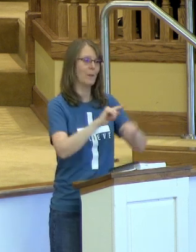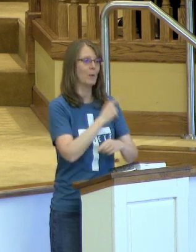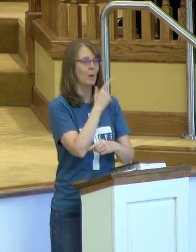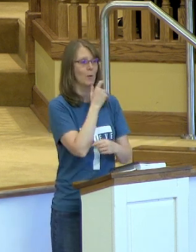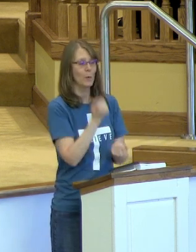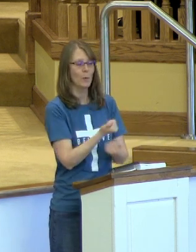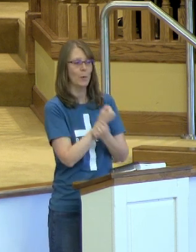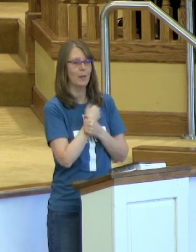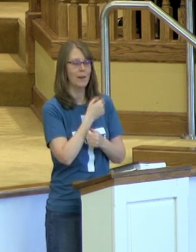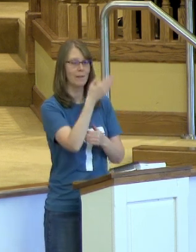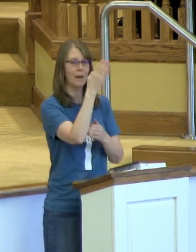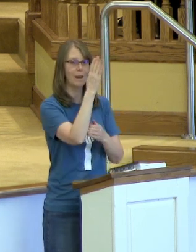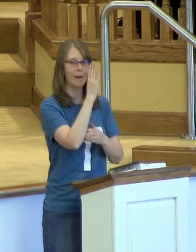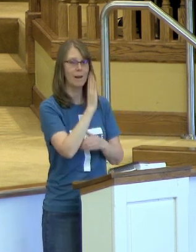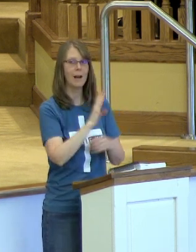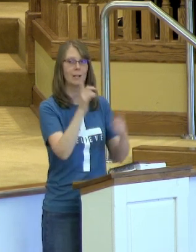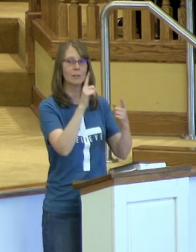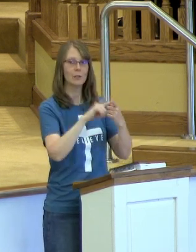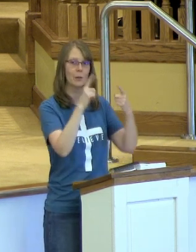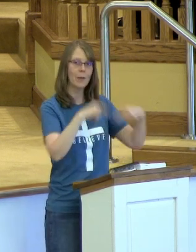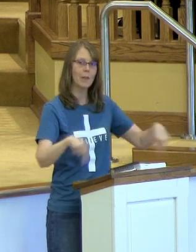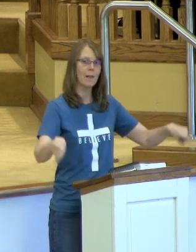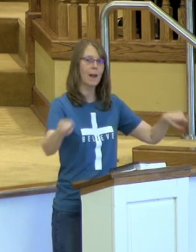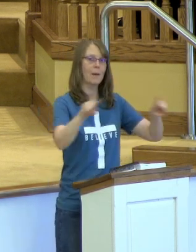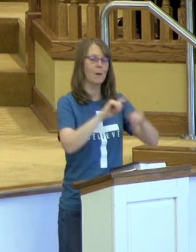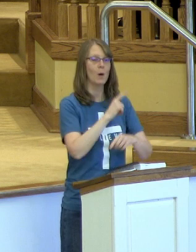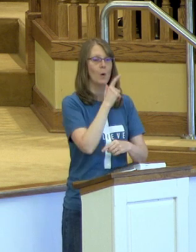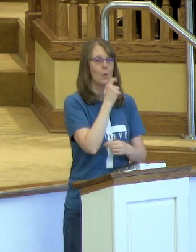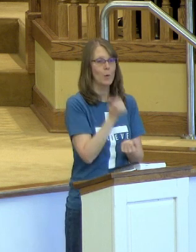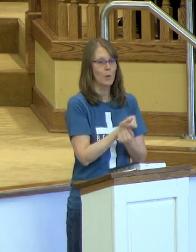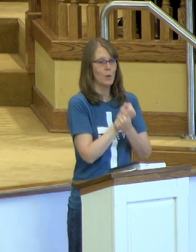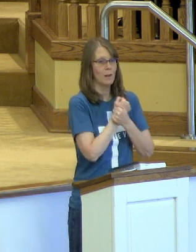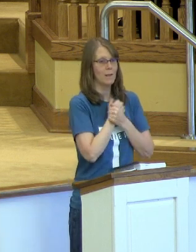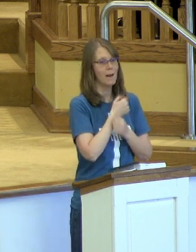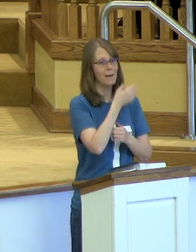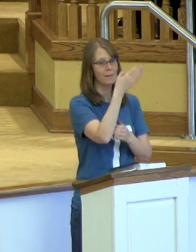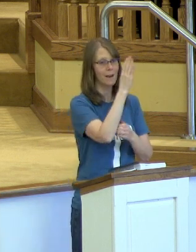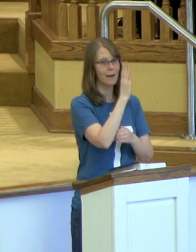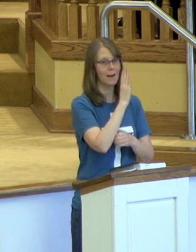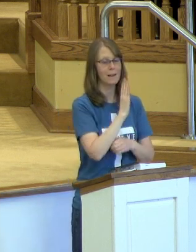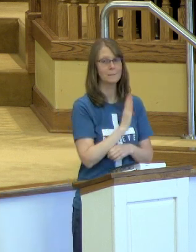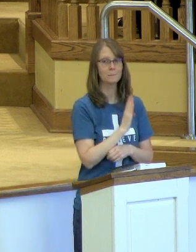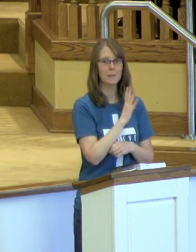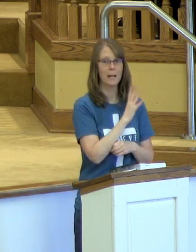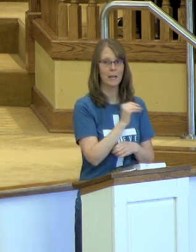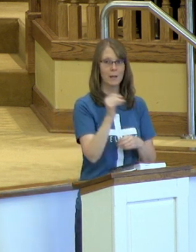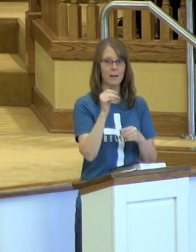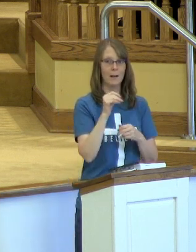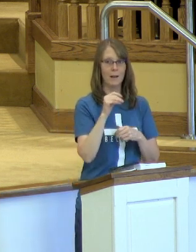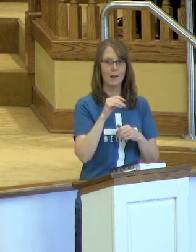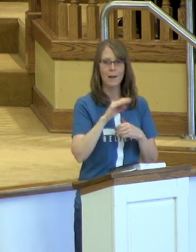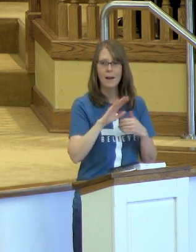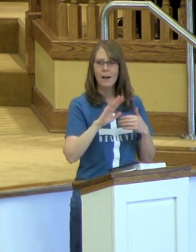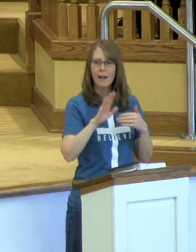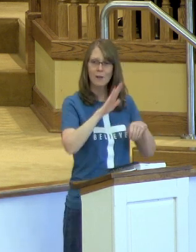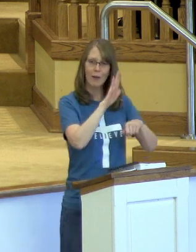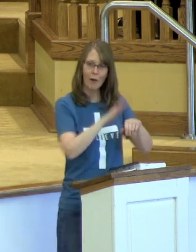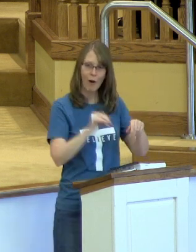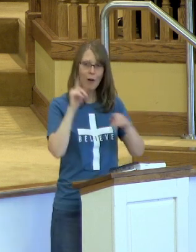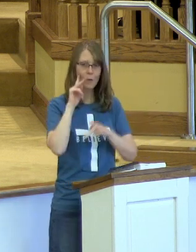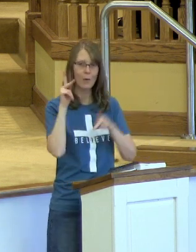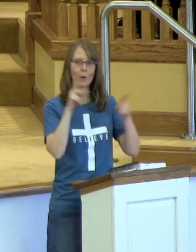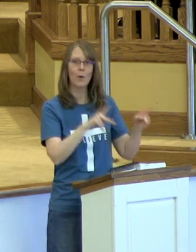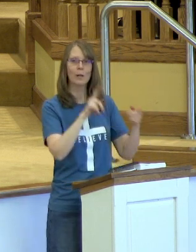that love God, to them that love God. Called according to